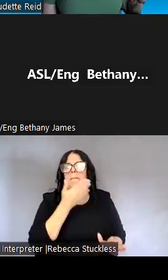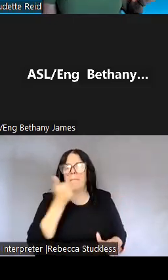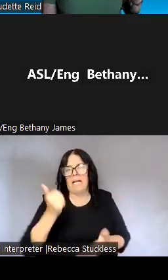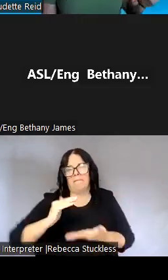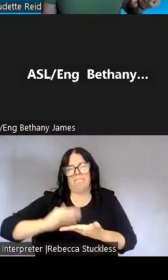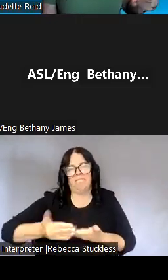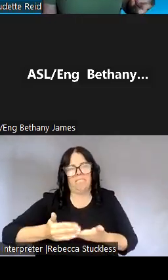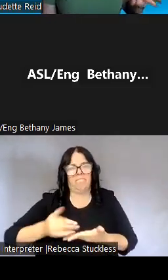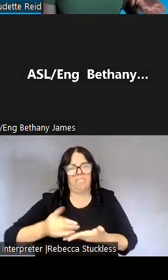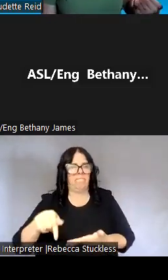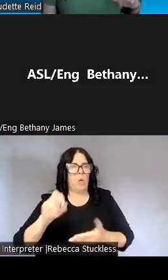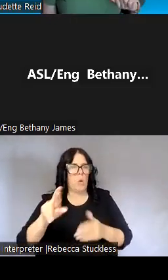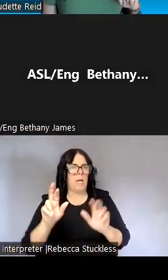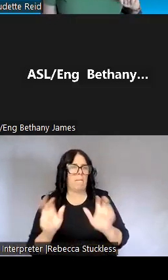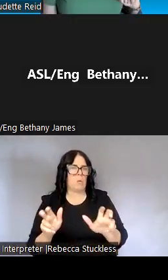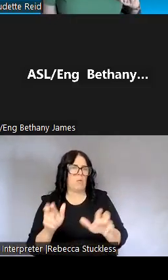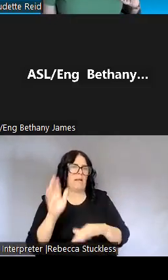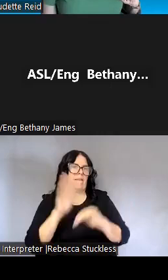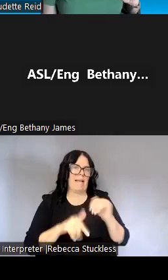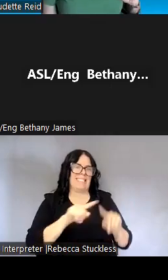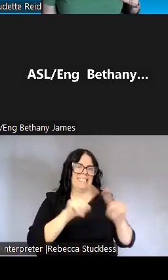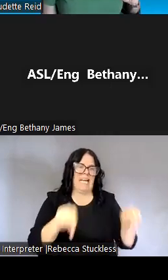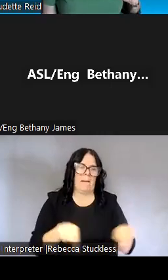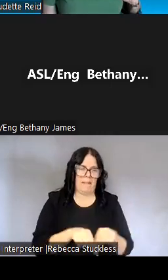full computer rather than a tablet.